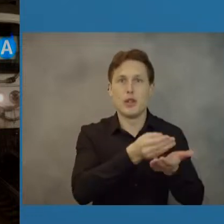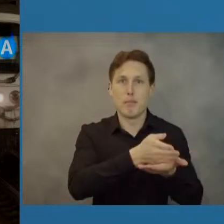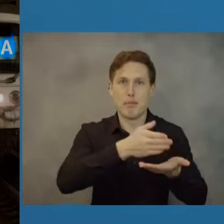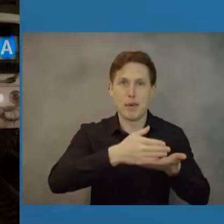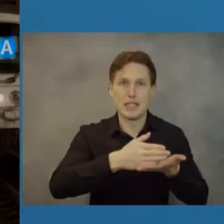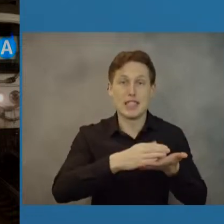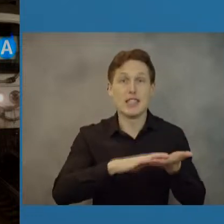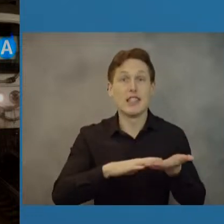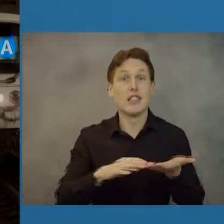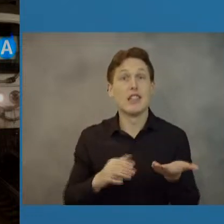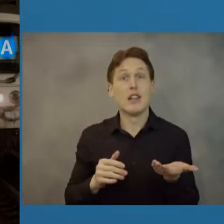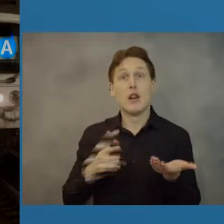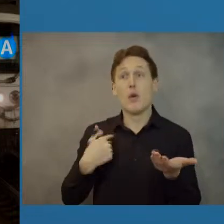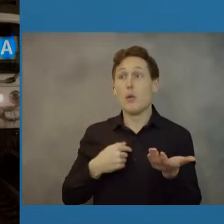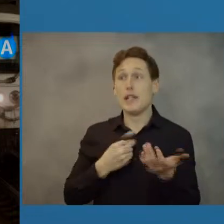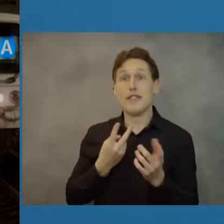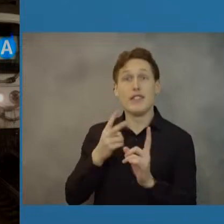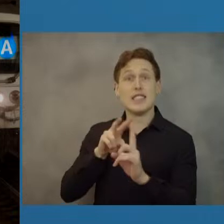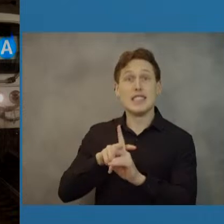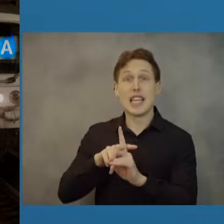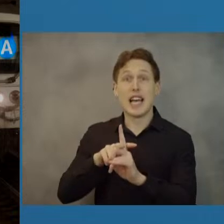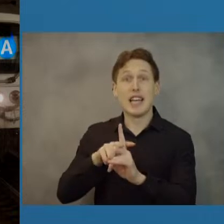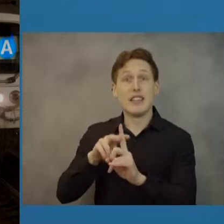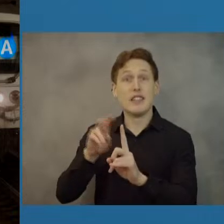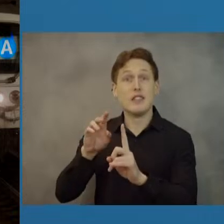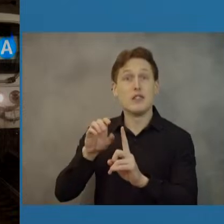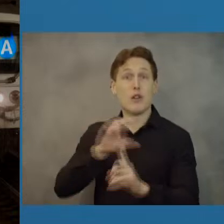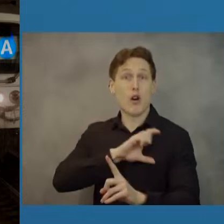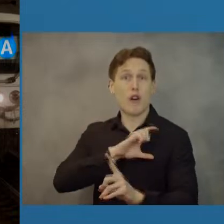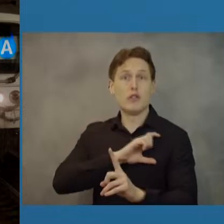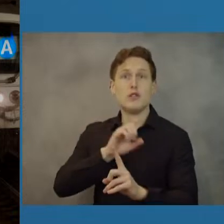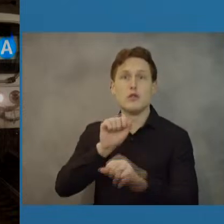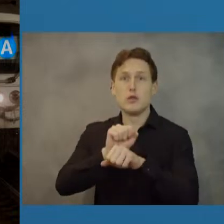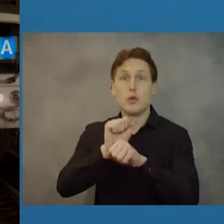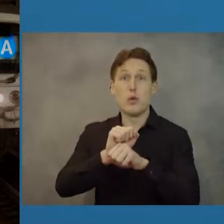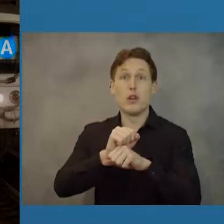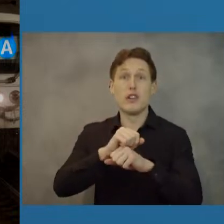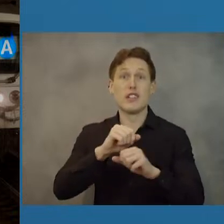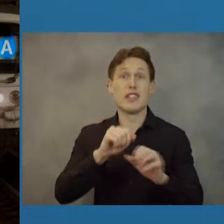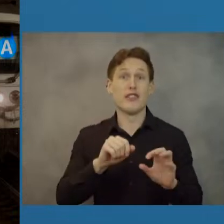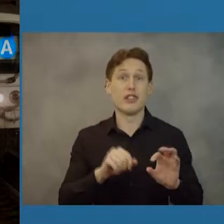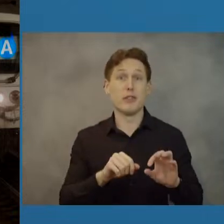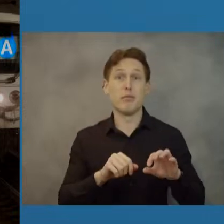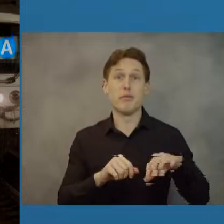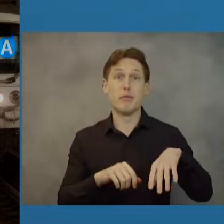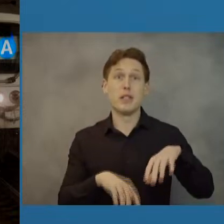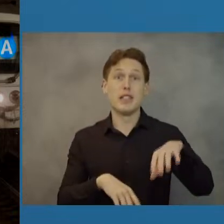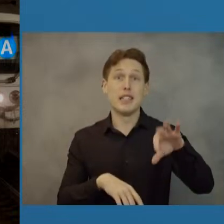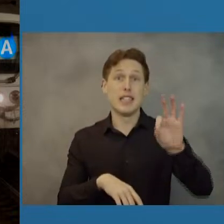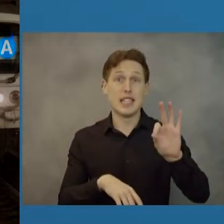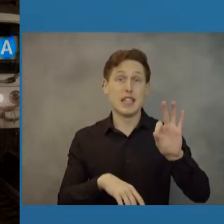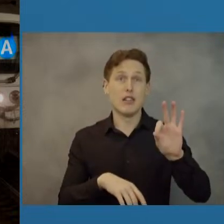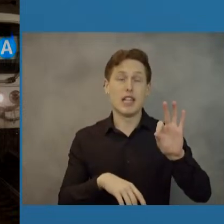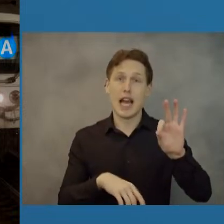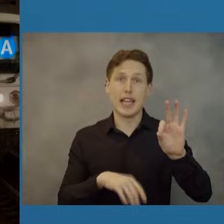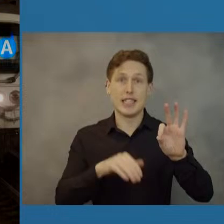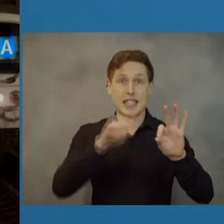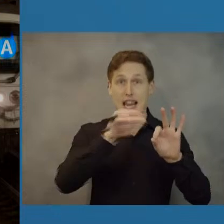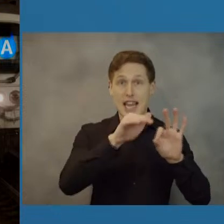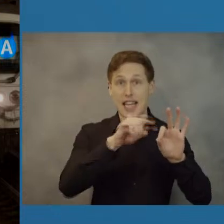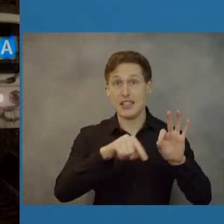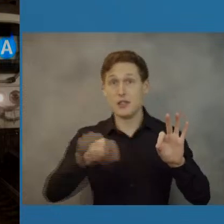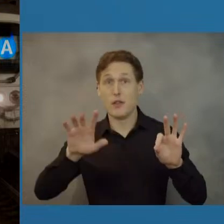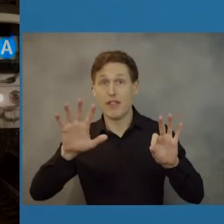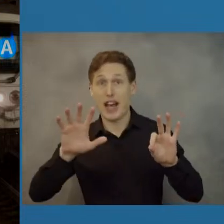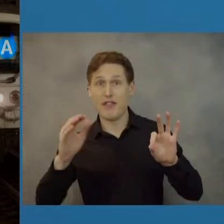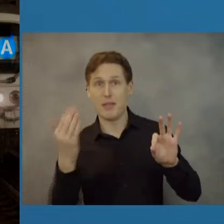every subway train from 9 p.m. to 5 a.m. The results have been swift and undeniable.